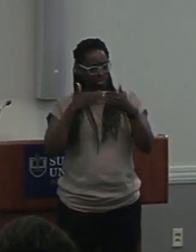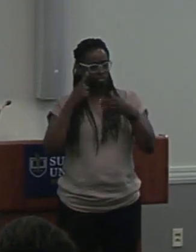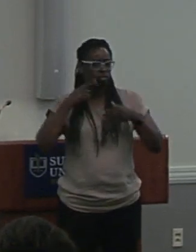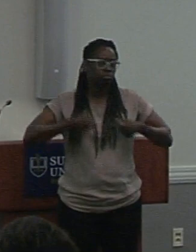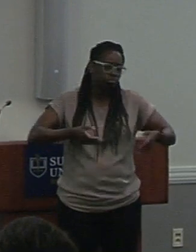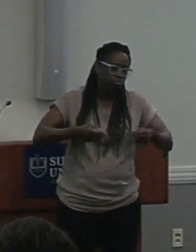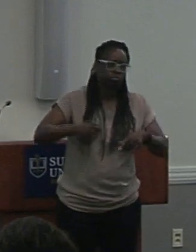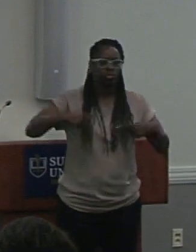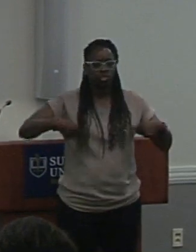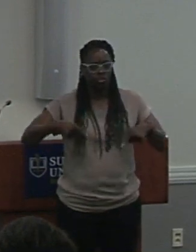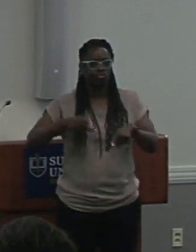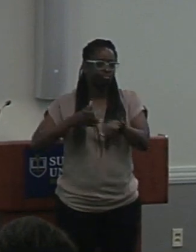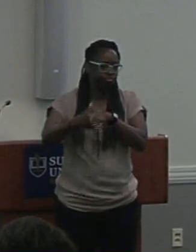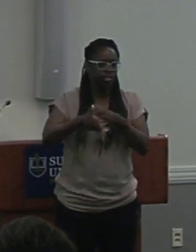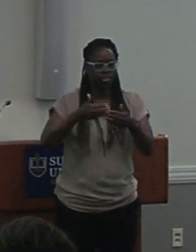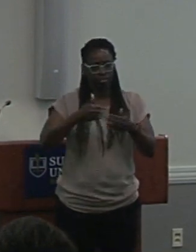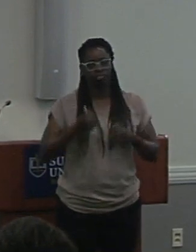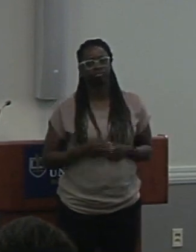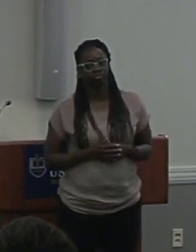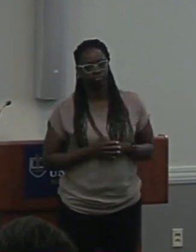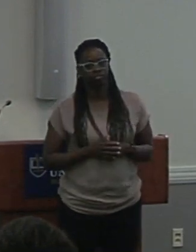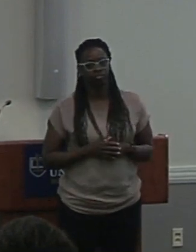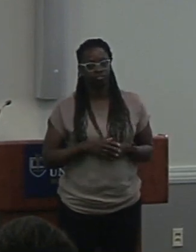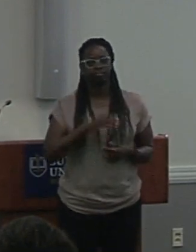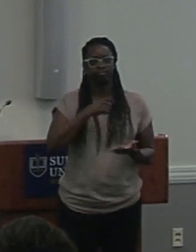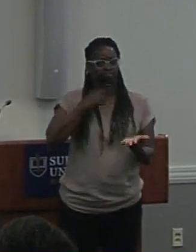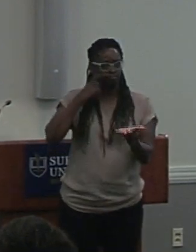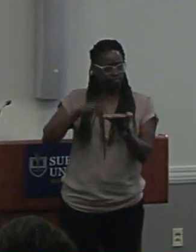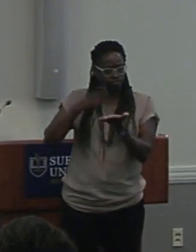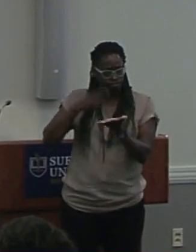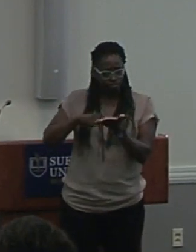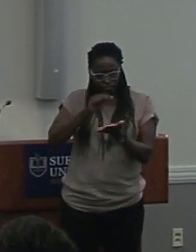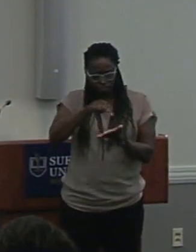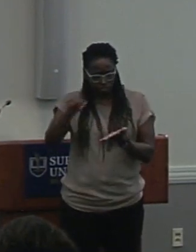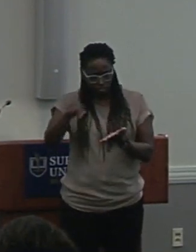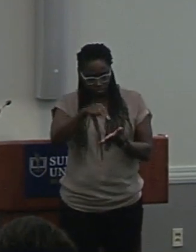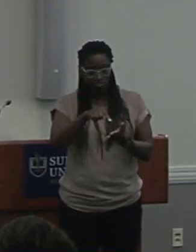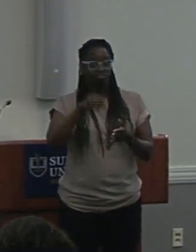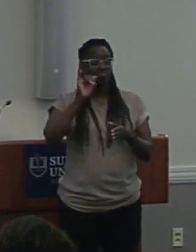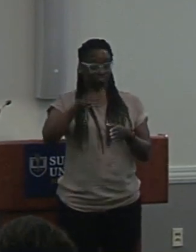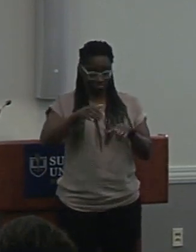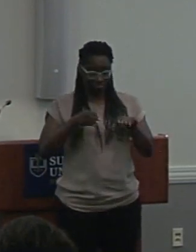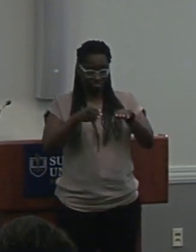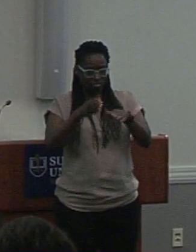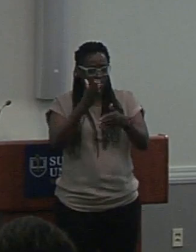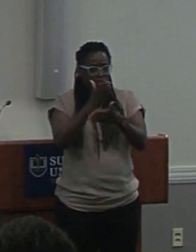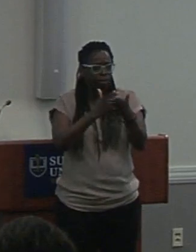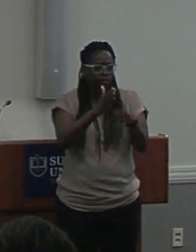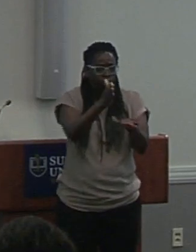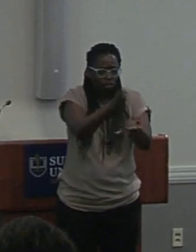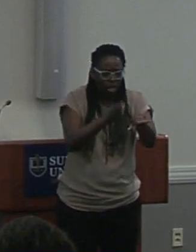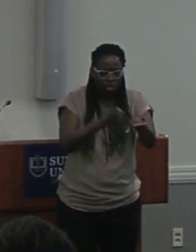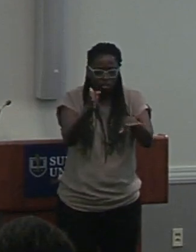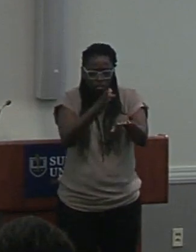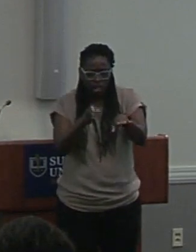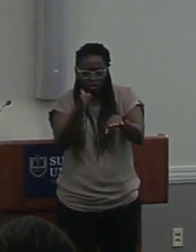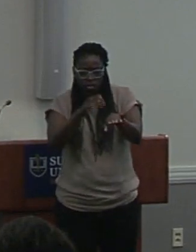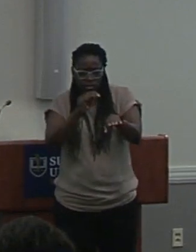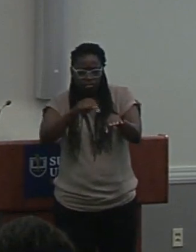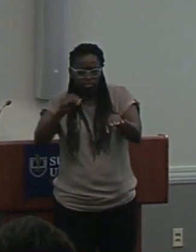There are cracks and all sorts of things along the sidewalk. Now, the Poplar Street